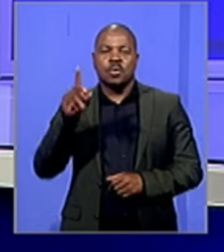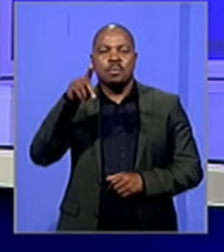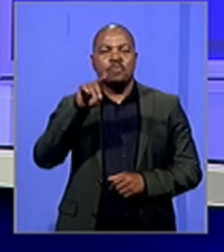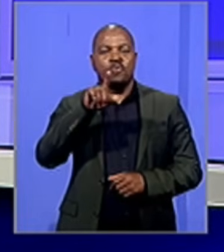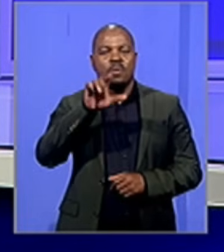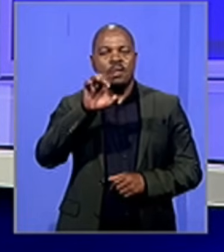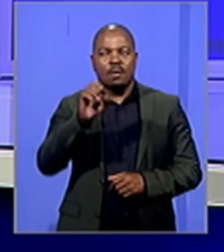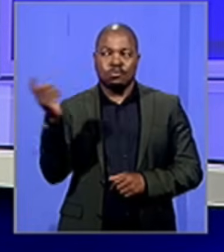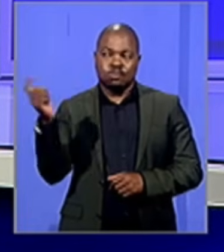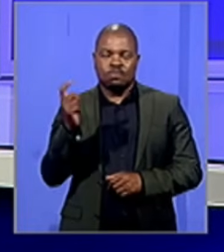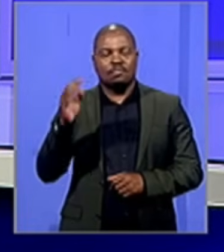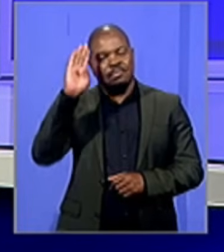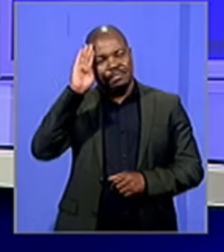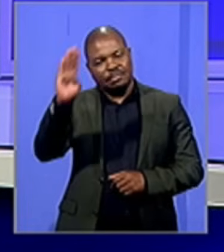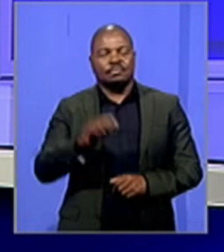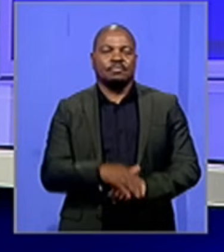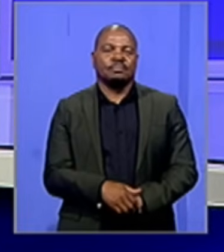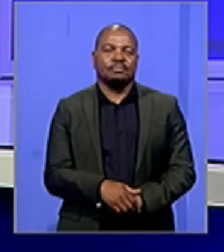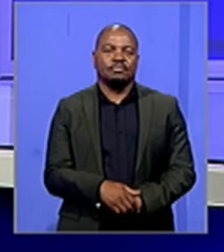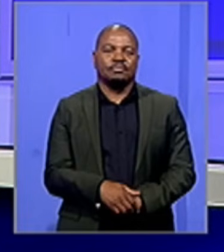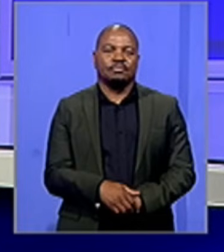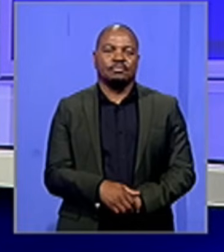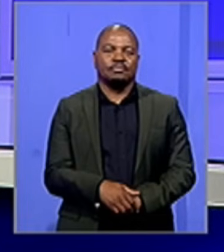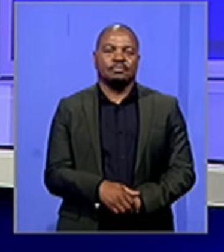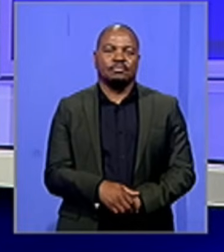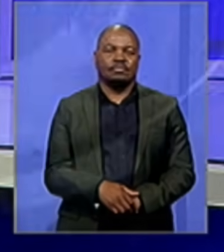Rakgwathe Thobela.